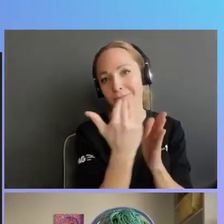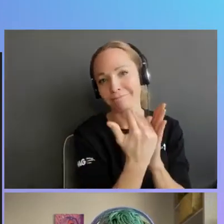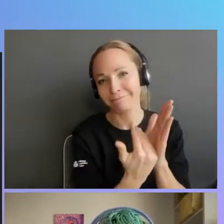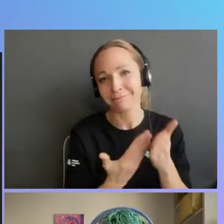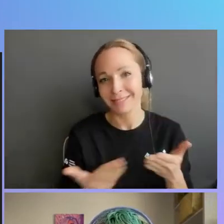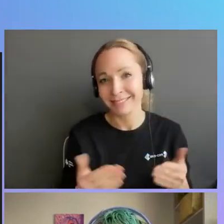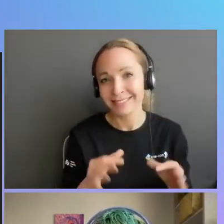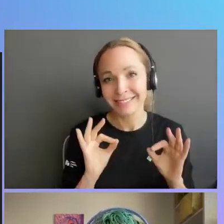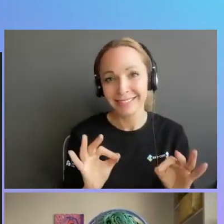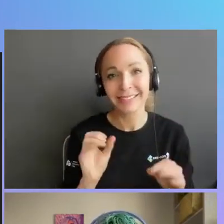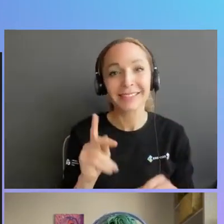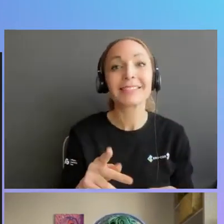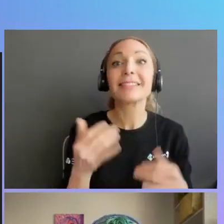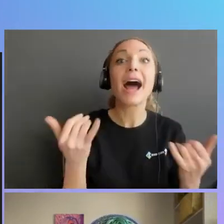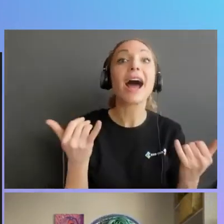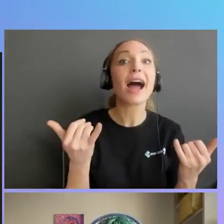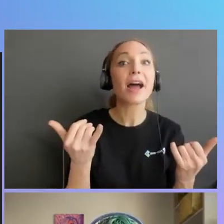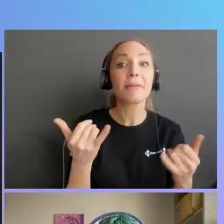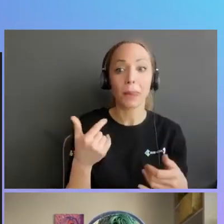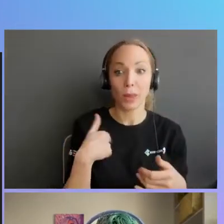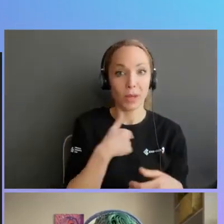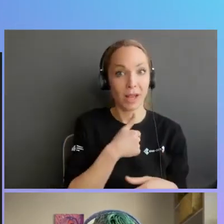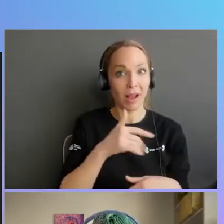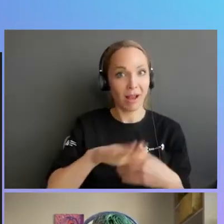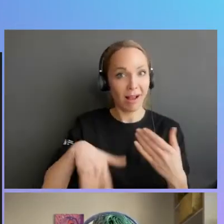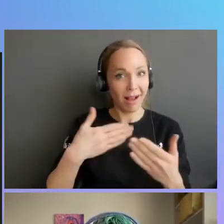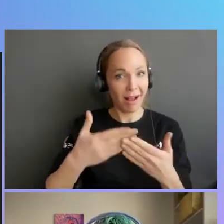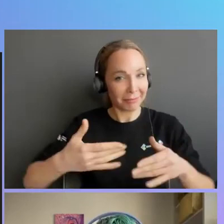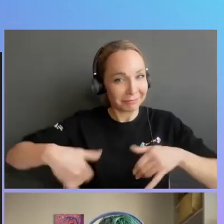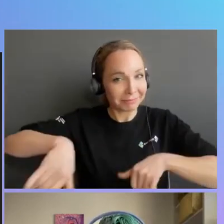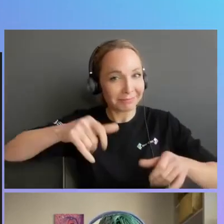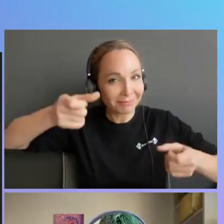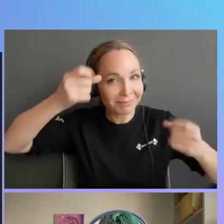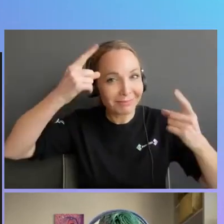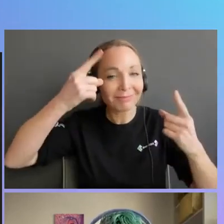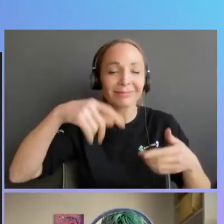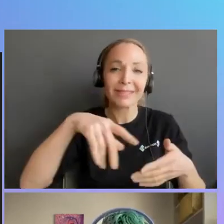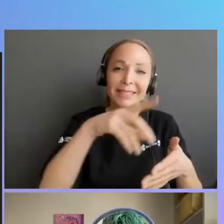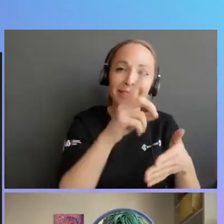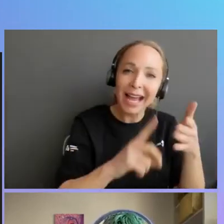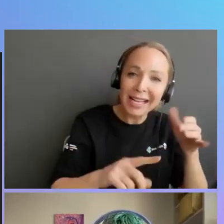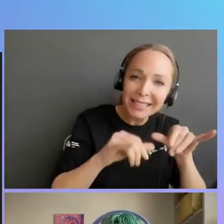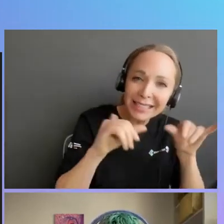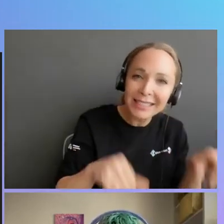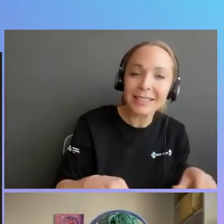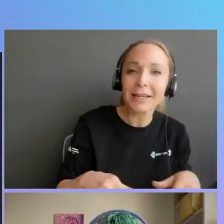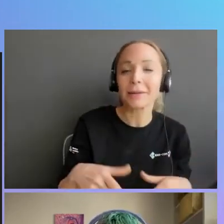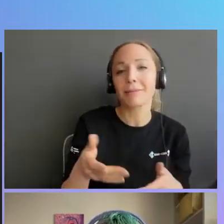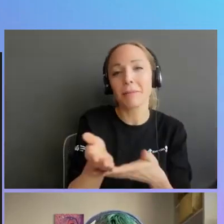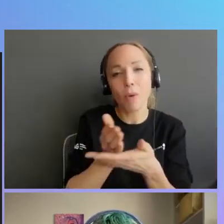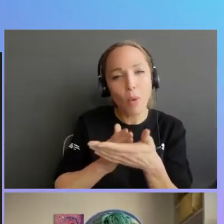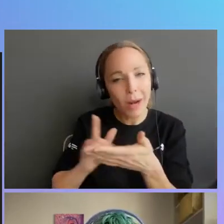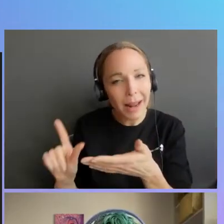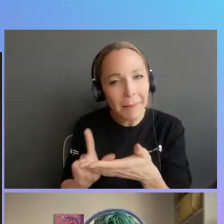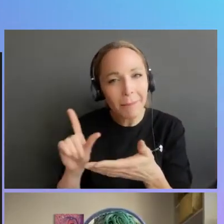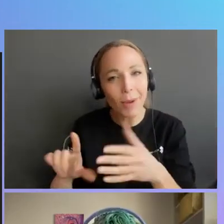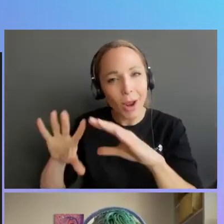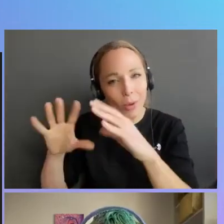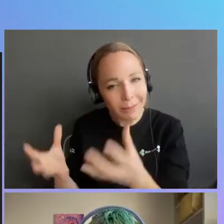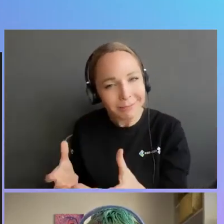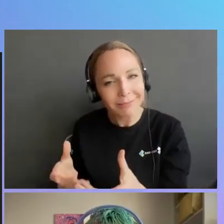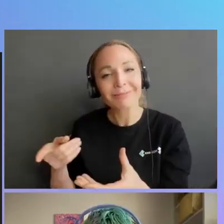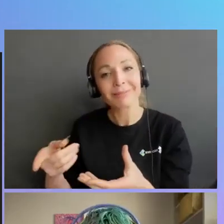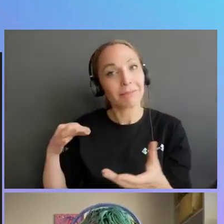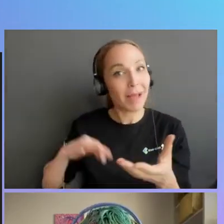All right, so now that we all have a shared understanding of design systems and component libraries and the benefits, and I've introduced